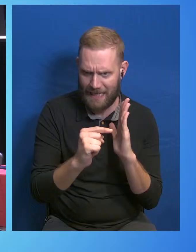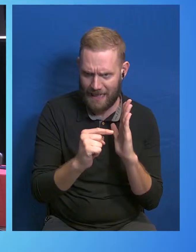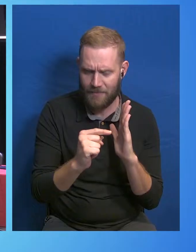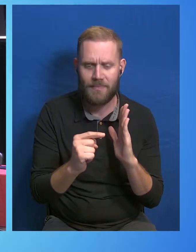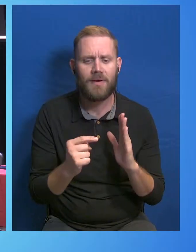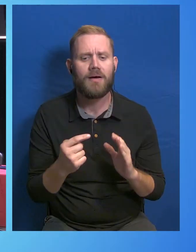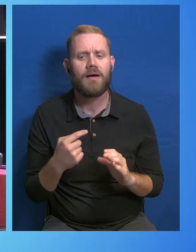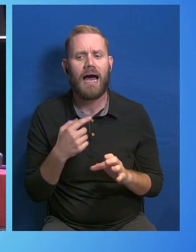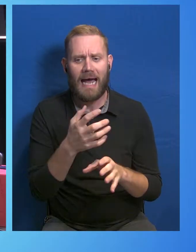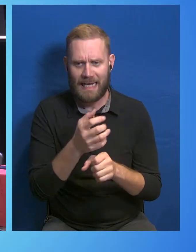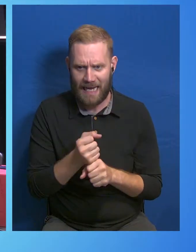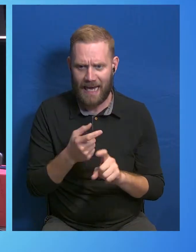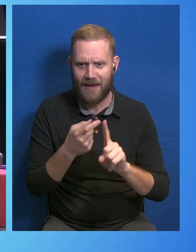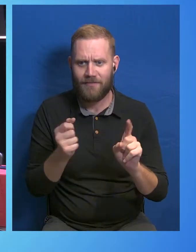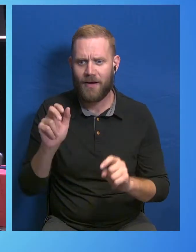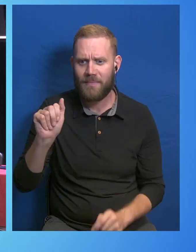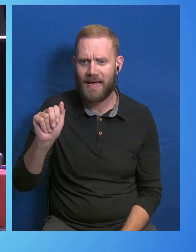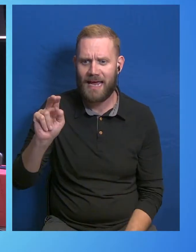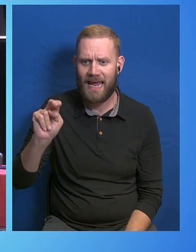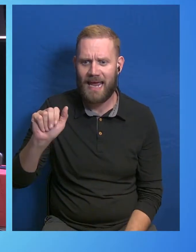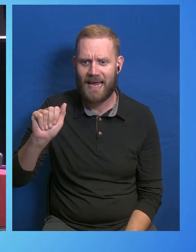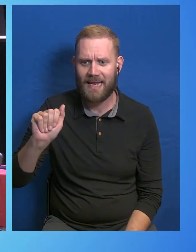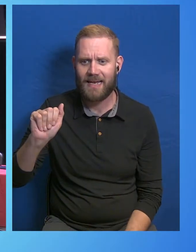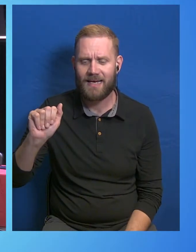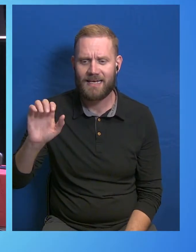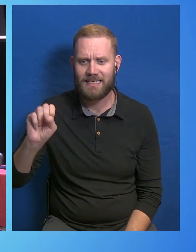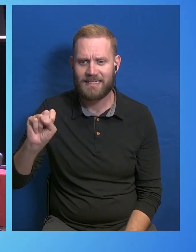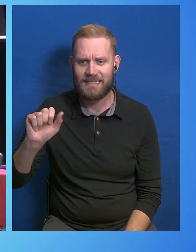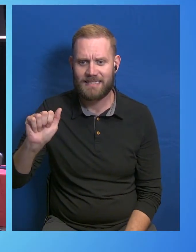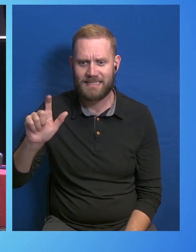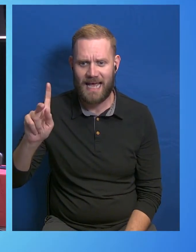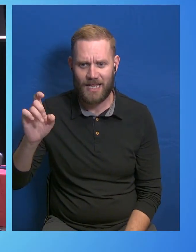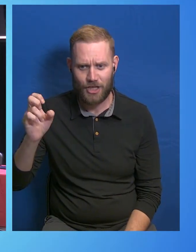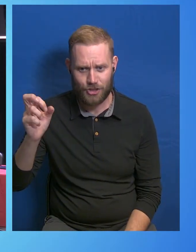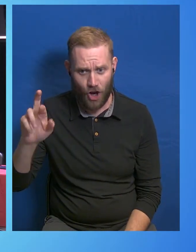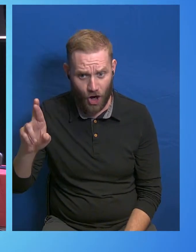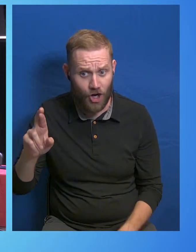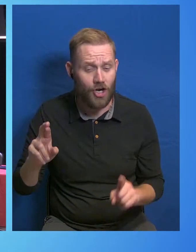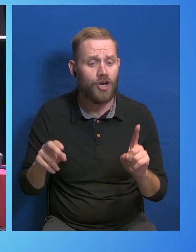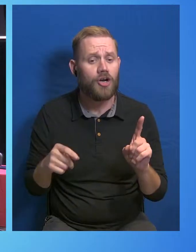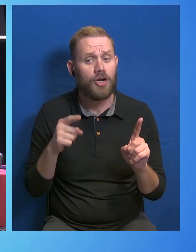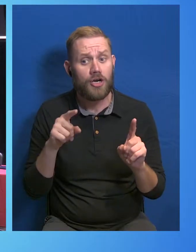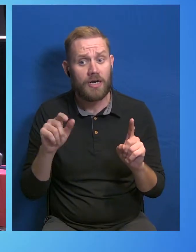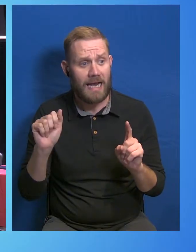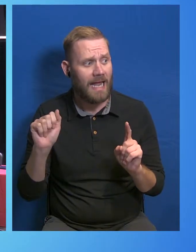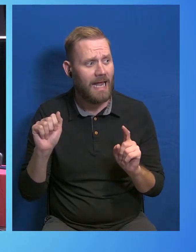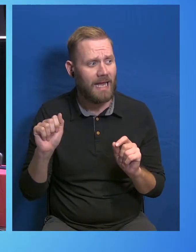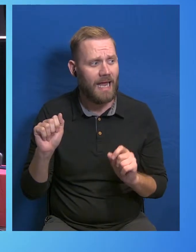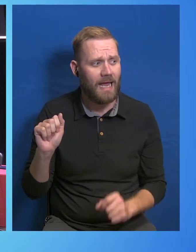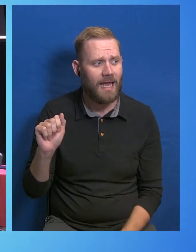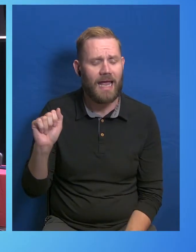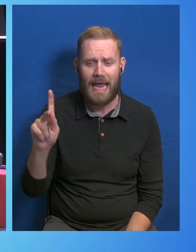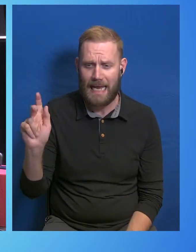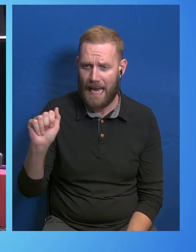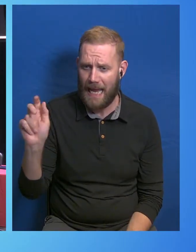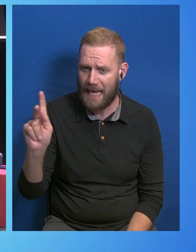I got is from Anna Salazar. Anna, are you here? Would you like to come comment at the podium?